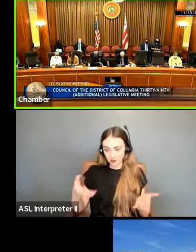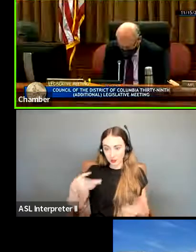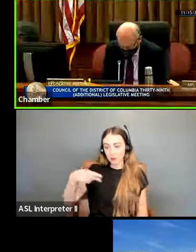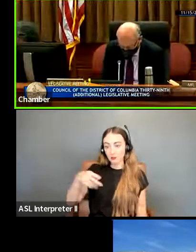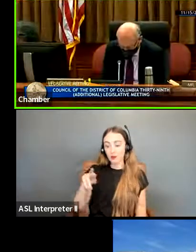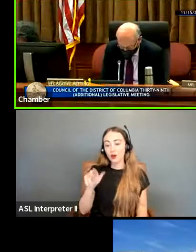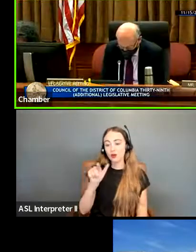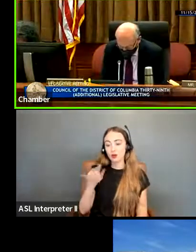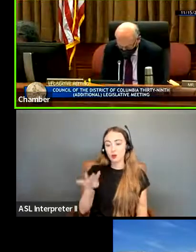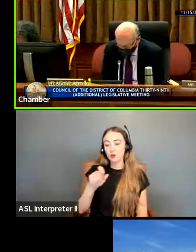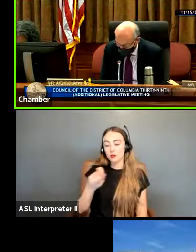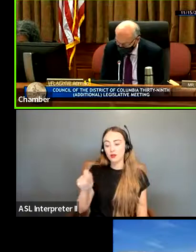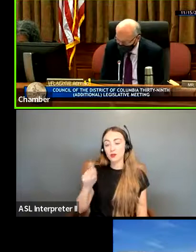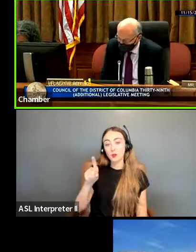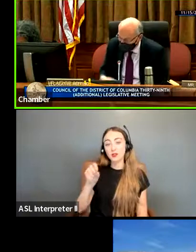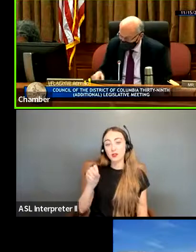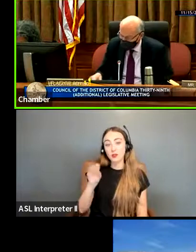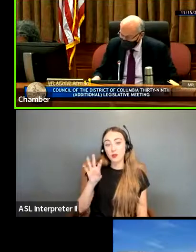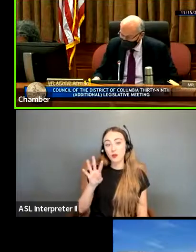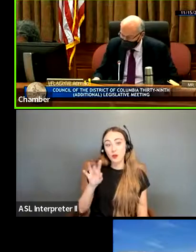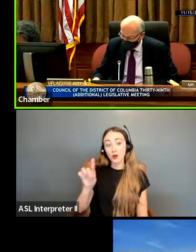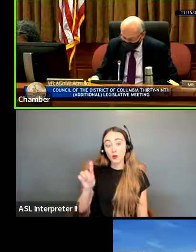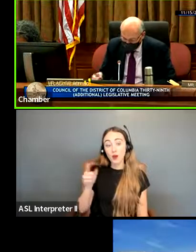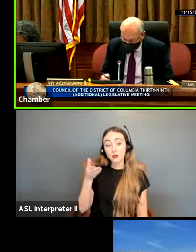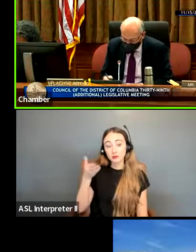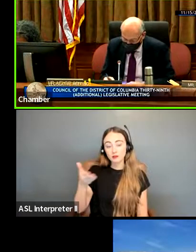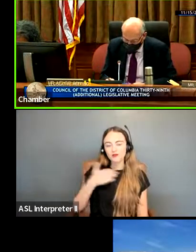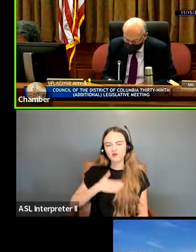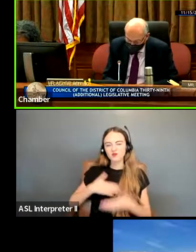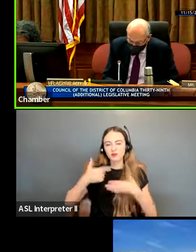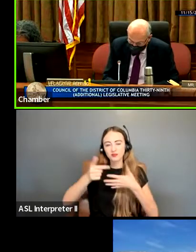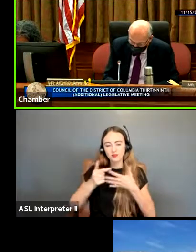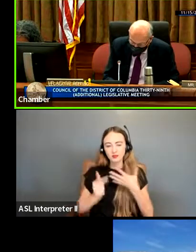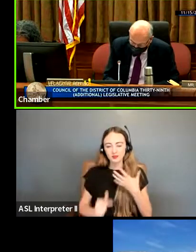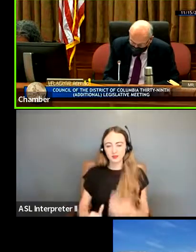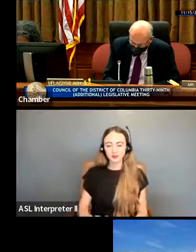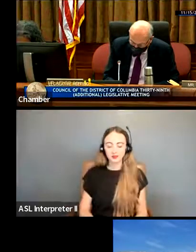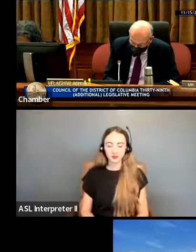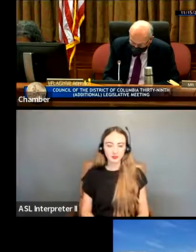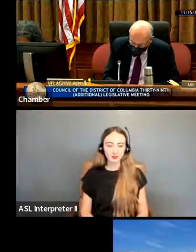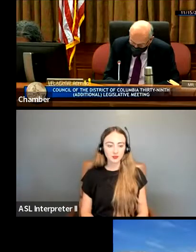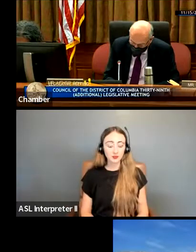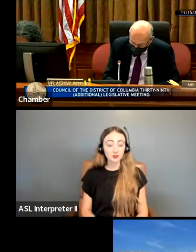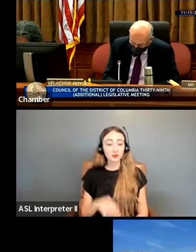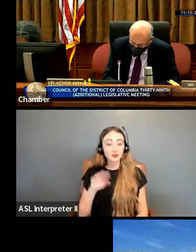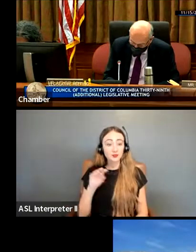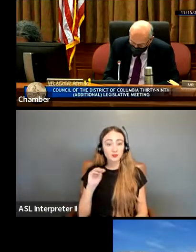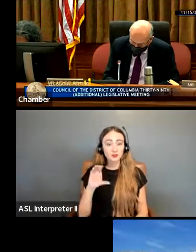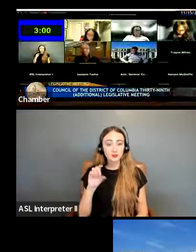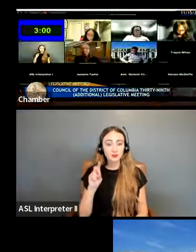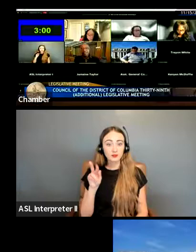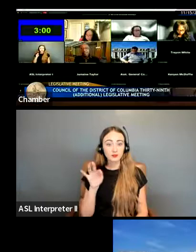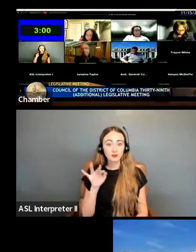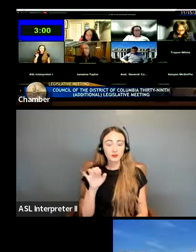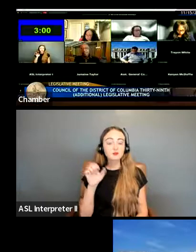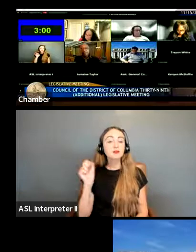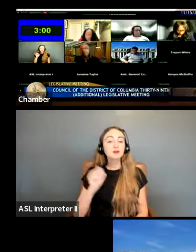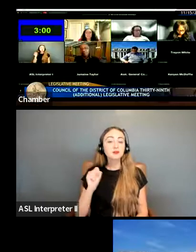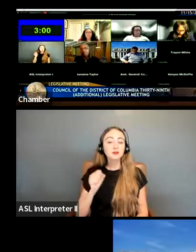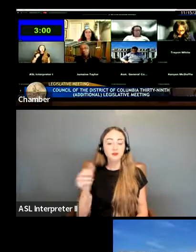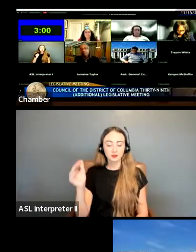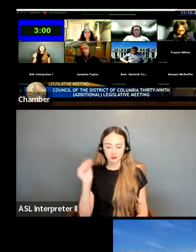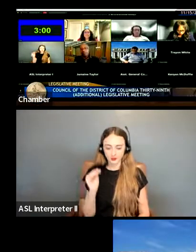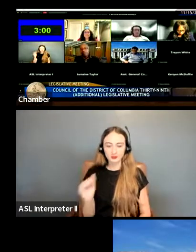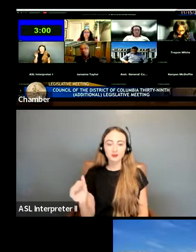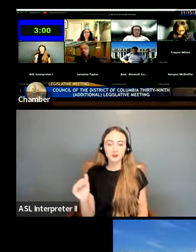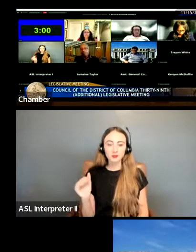PR 24-1041. Madam Secretary, would you call the roll? Councilmember McDuffie? Yes. Councilmember